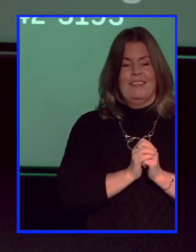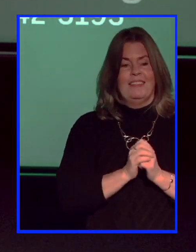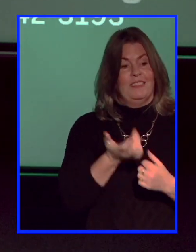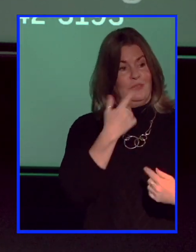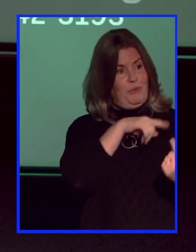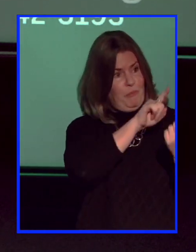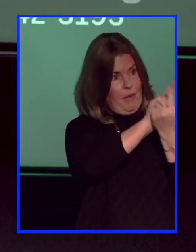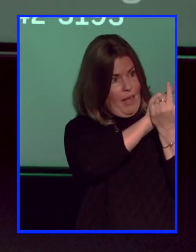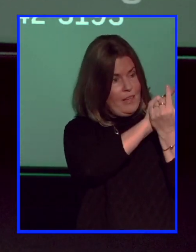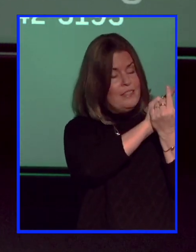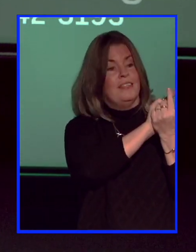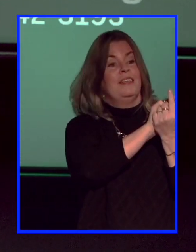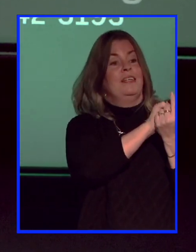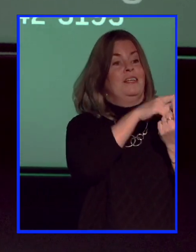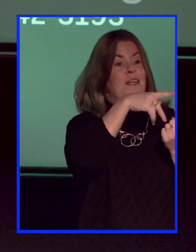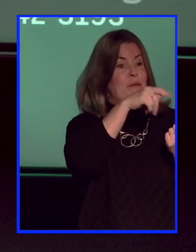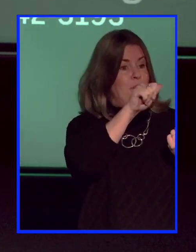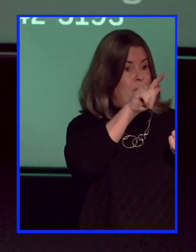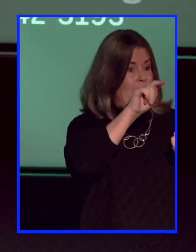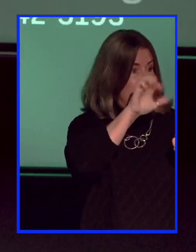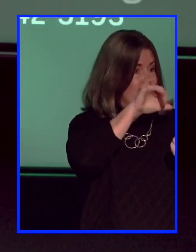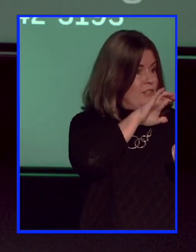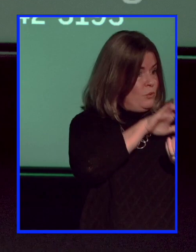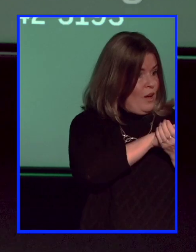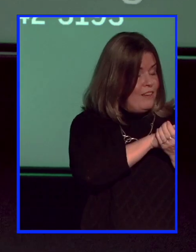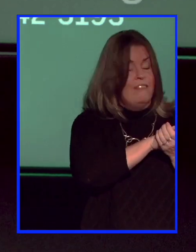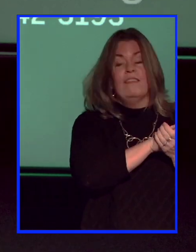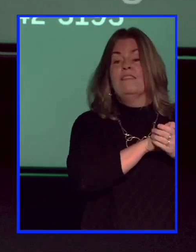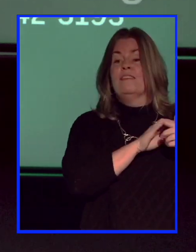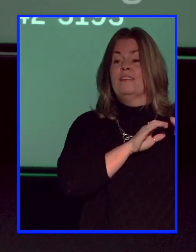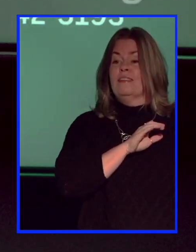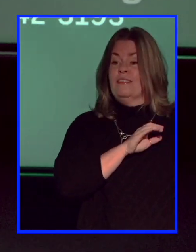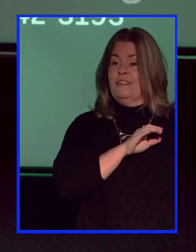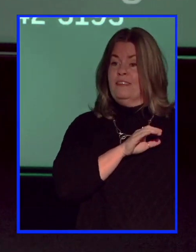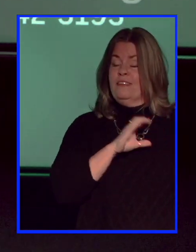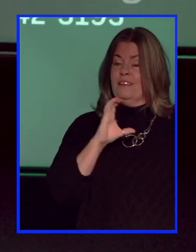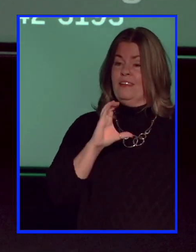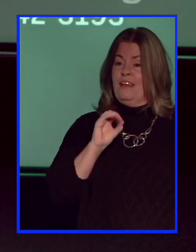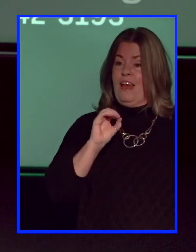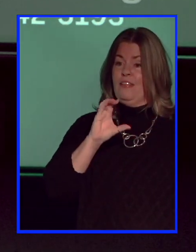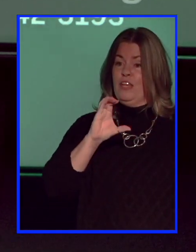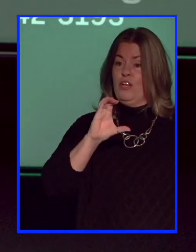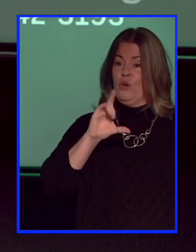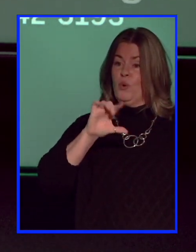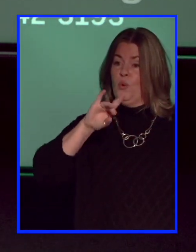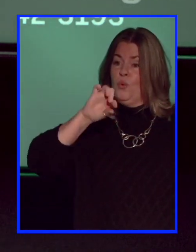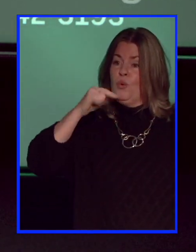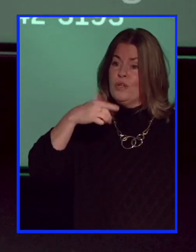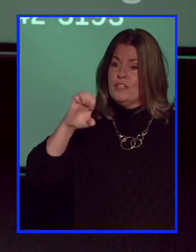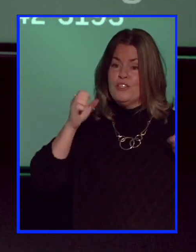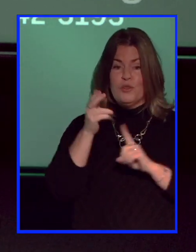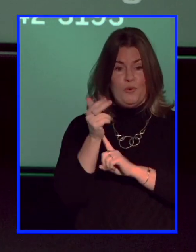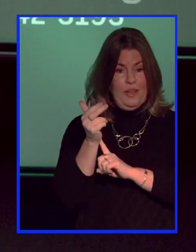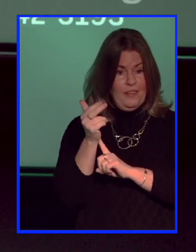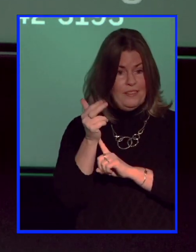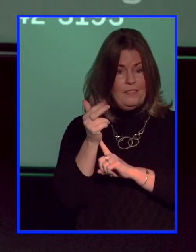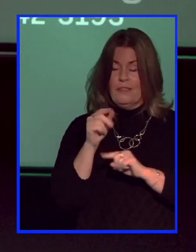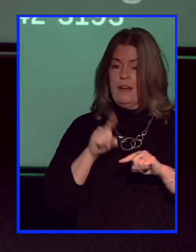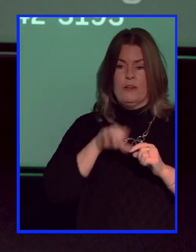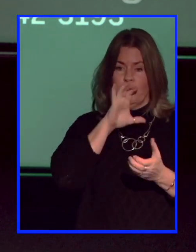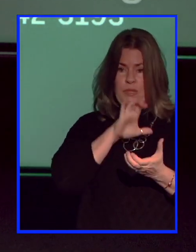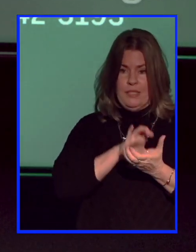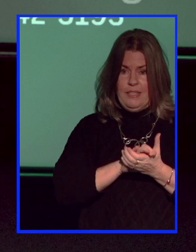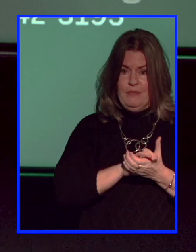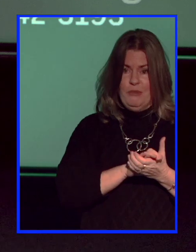him, I met Patrick and Marcel at the Coolidge Hotel. And I couldn't believe it,